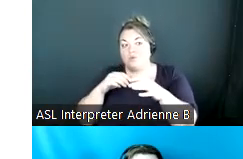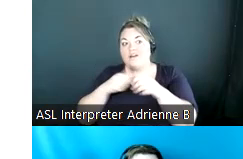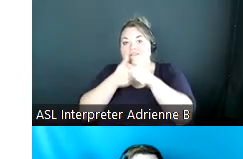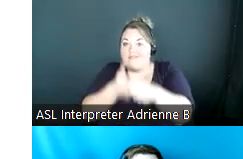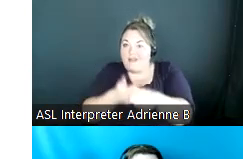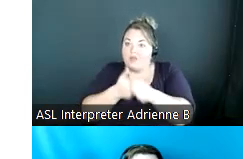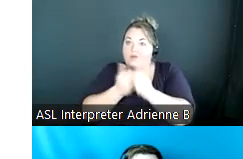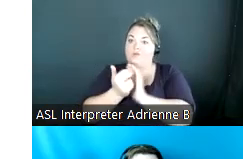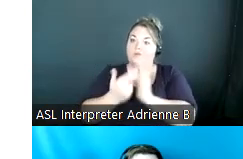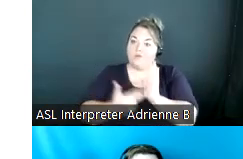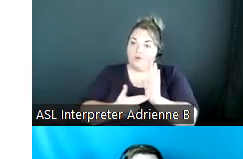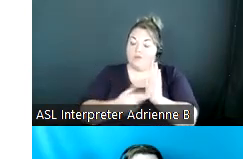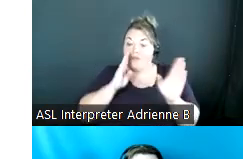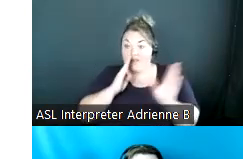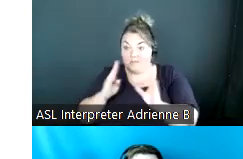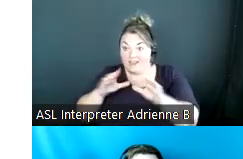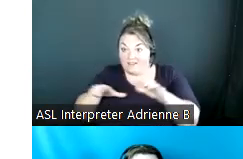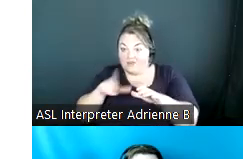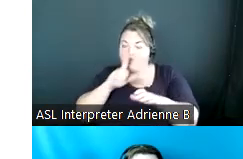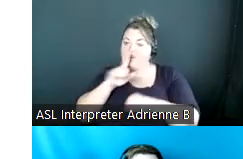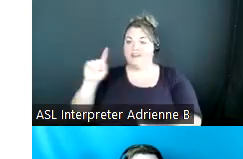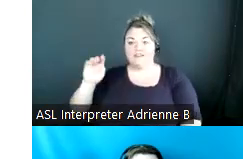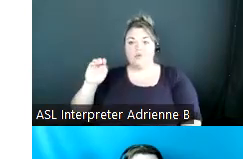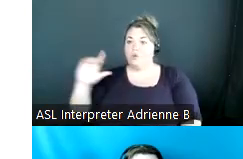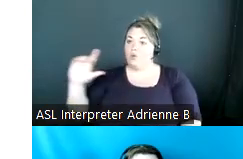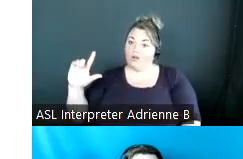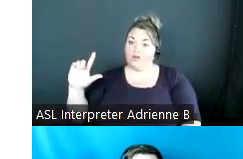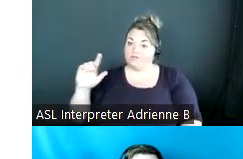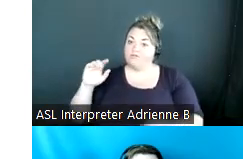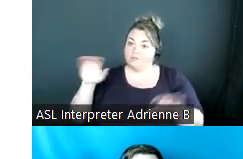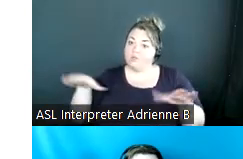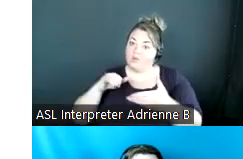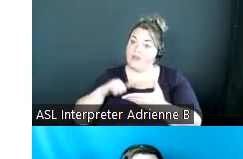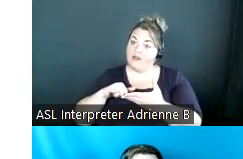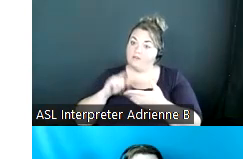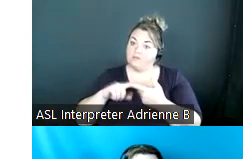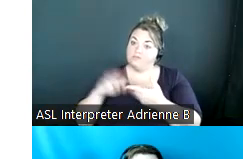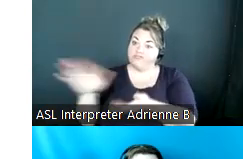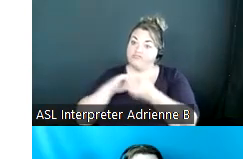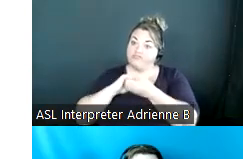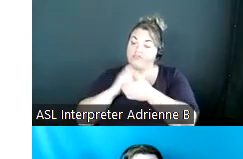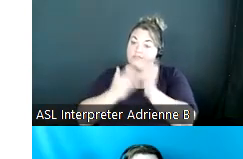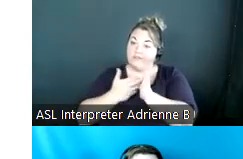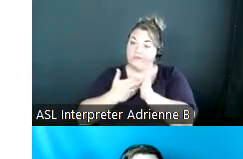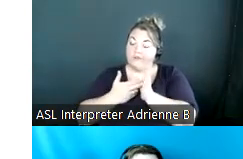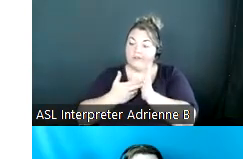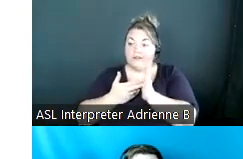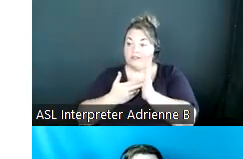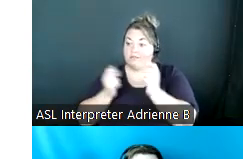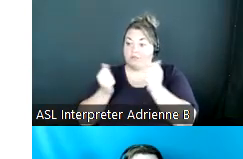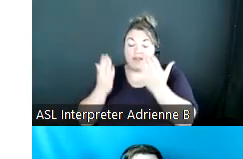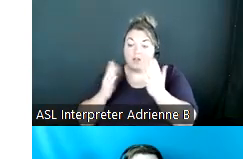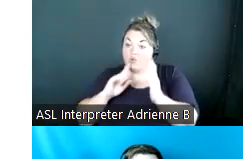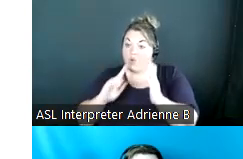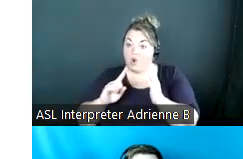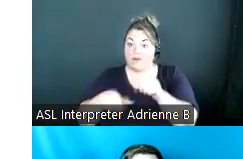rules. And so those plans of action are really a tool with which we can do that, to come together and make sure that providers are